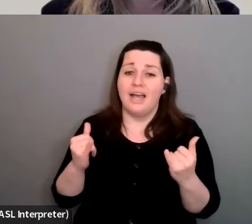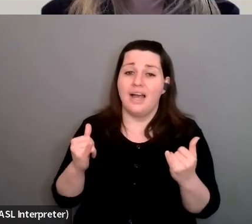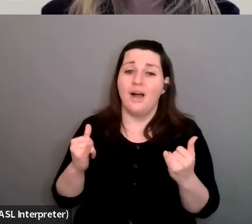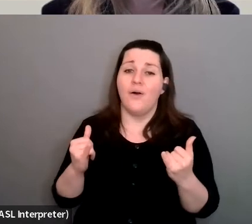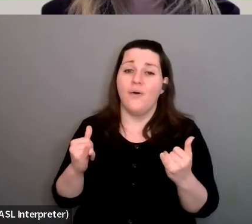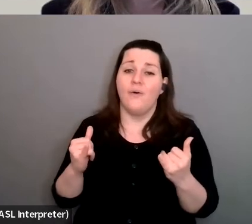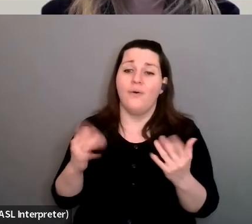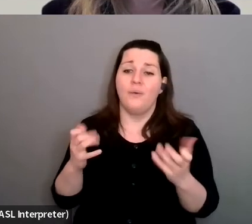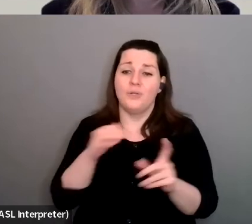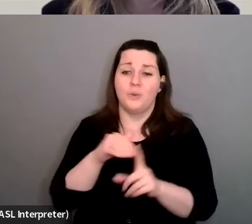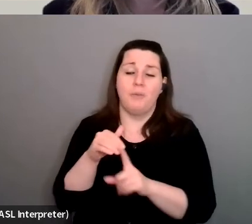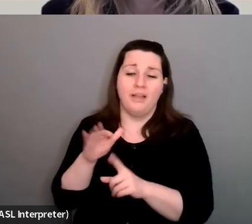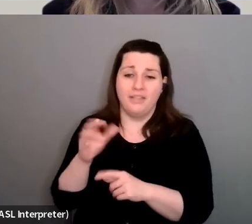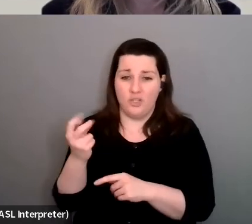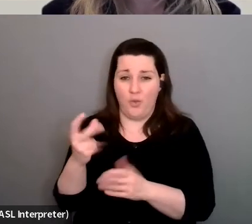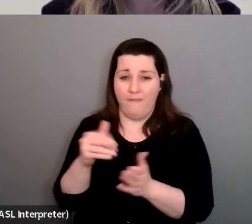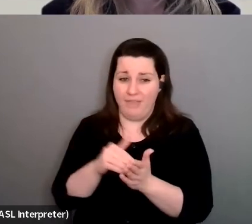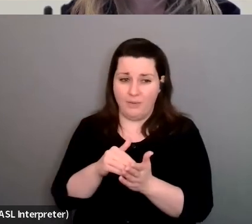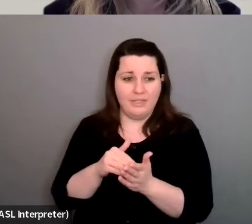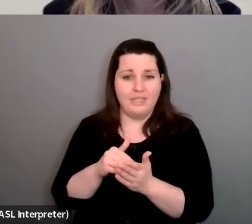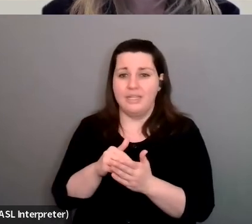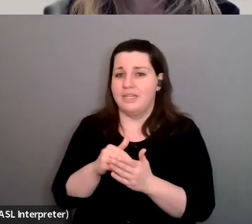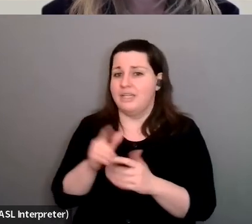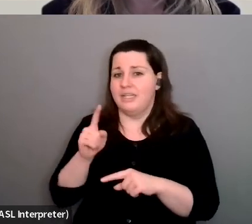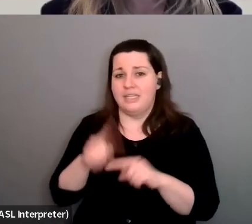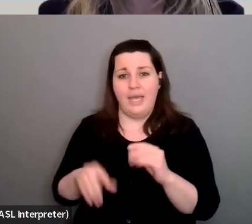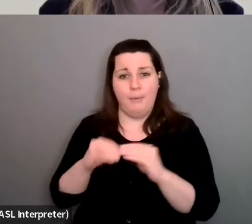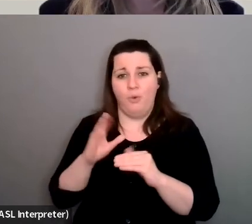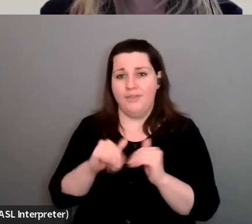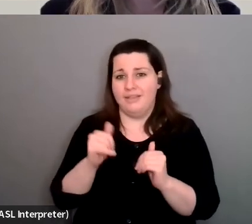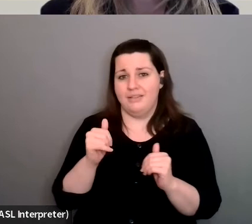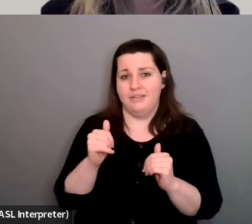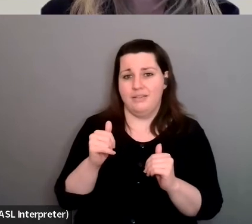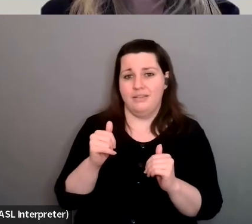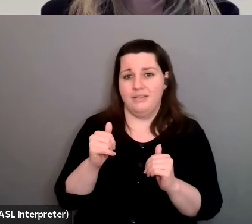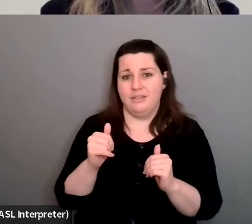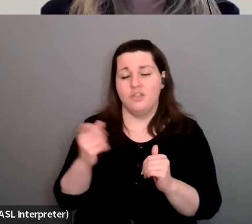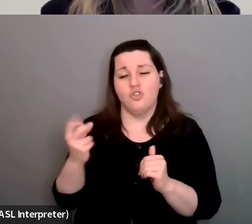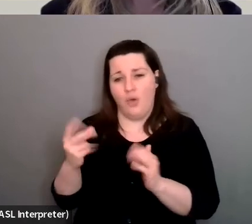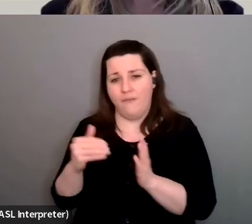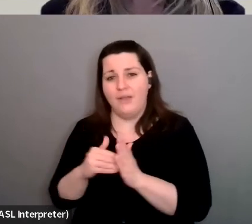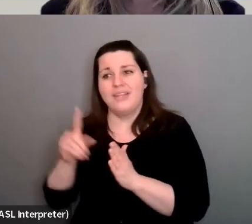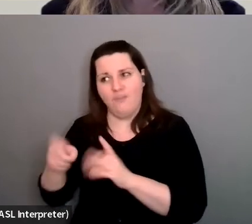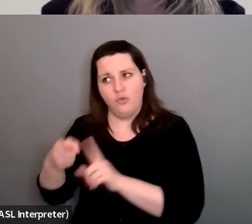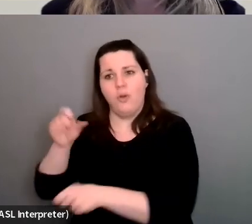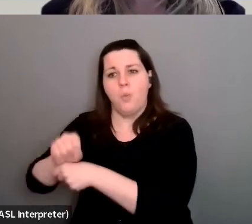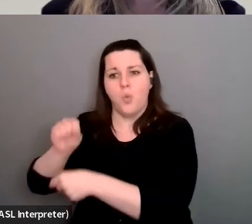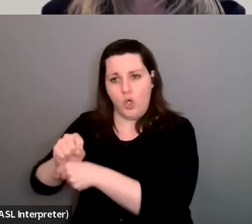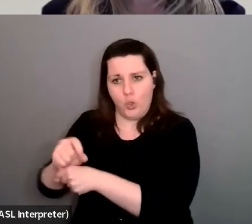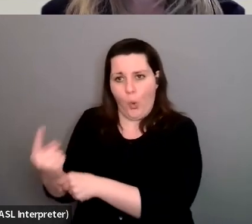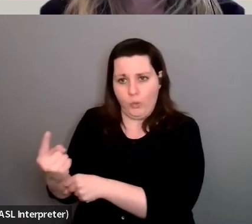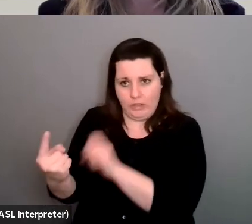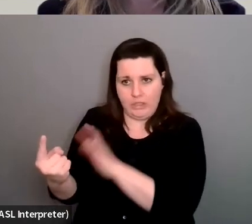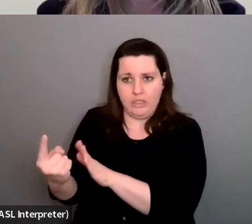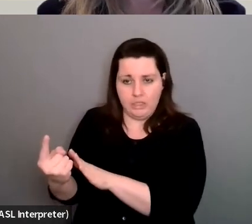reminder that 12,000, you can't go over the 16,000. I mean, the 12,000 has to be from work. So they kind